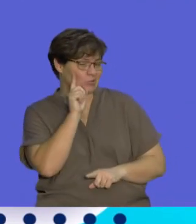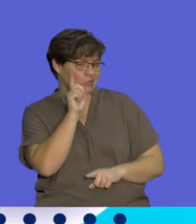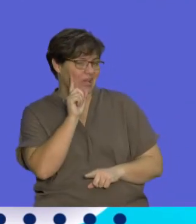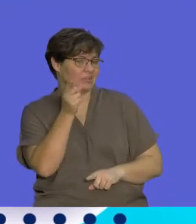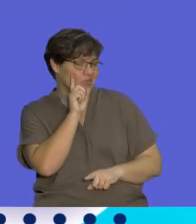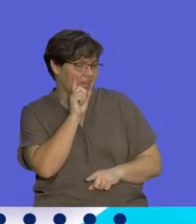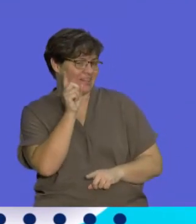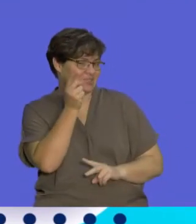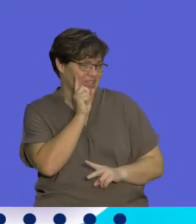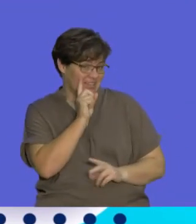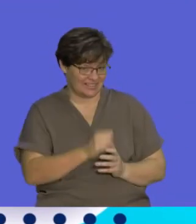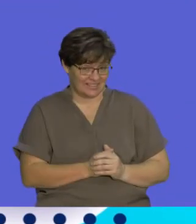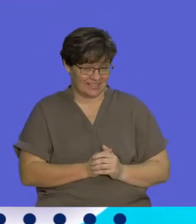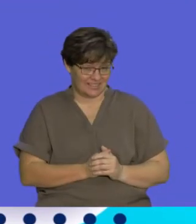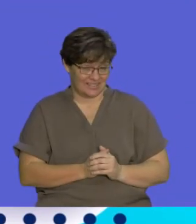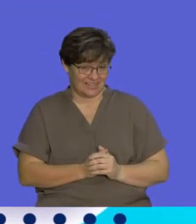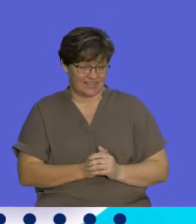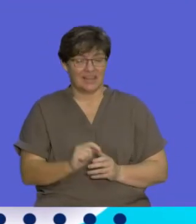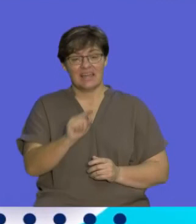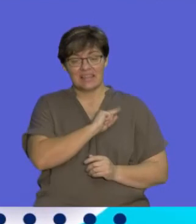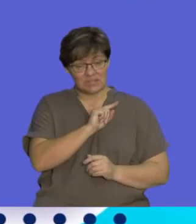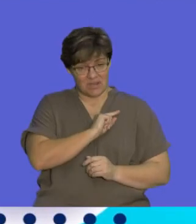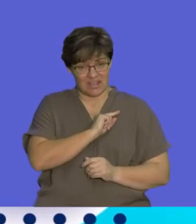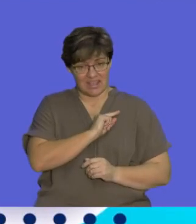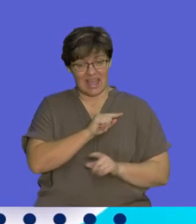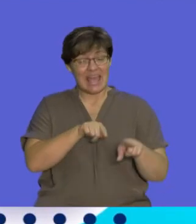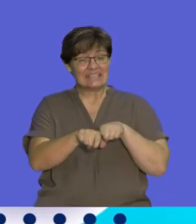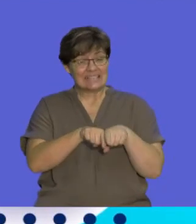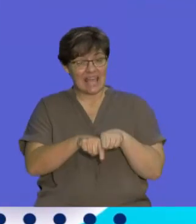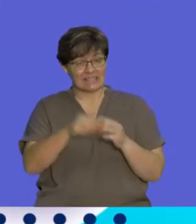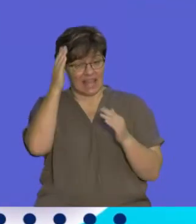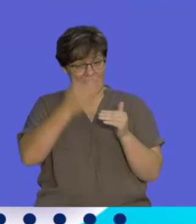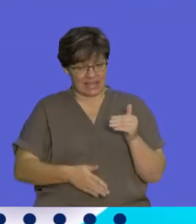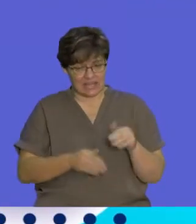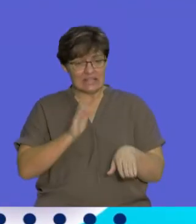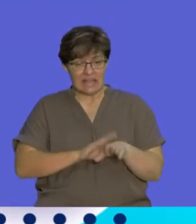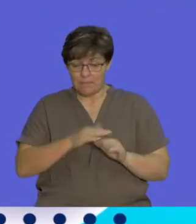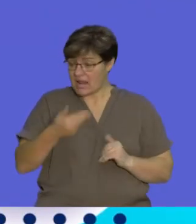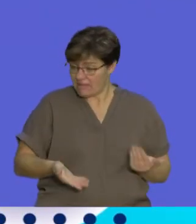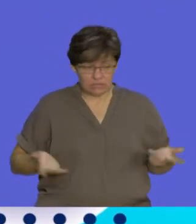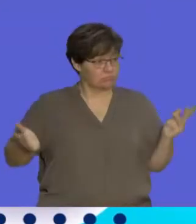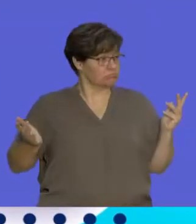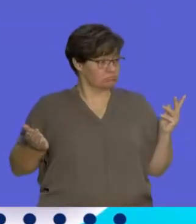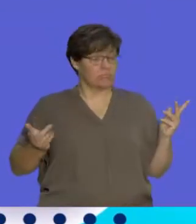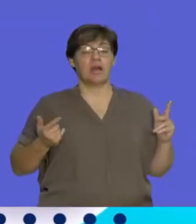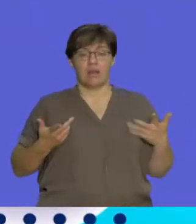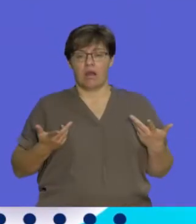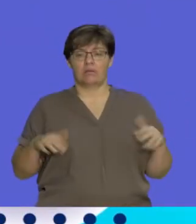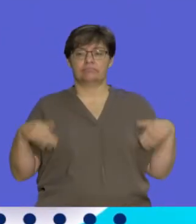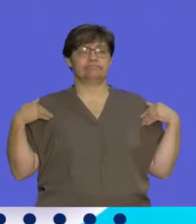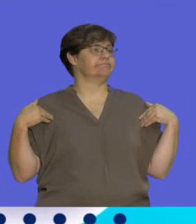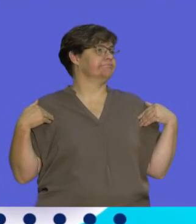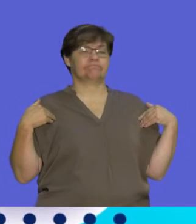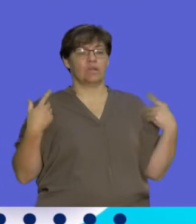check. That's why at the end of a test or an exam, if you've got some extra time, you can not do it this method, but do it